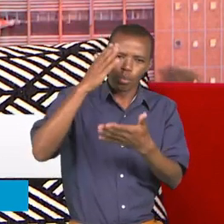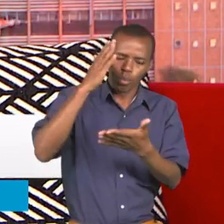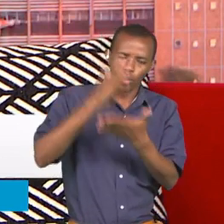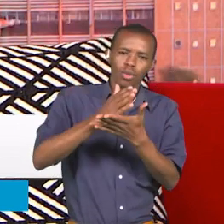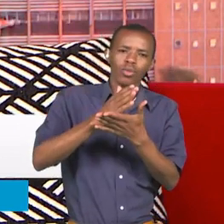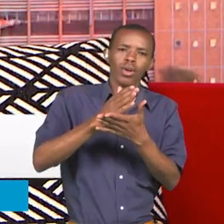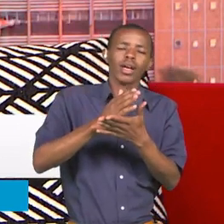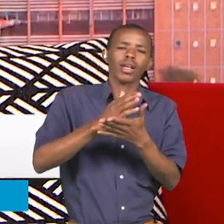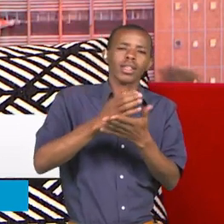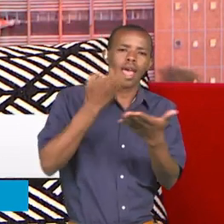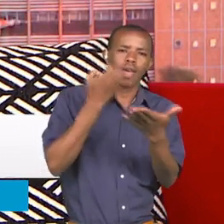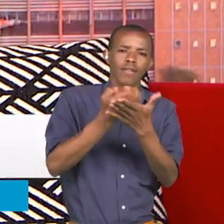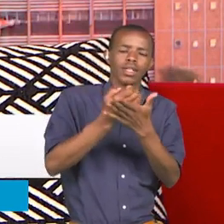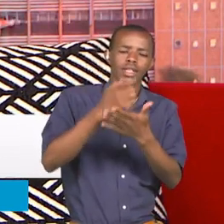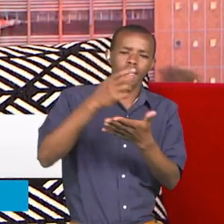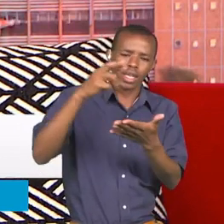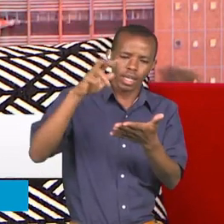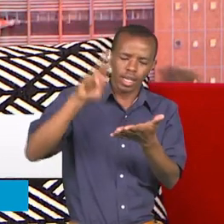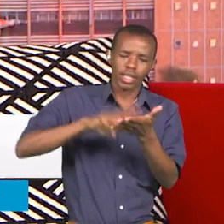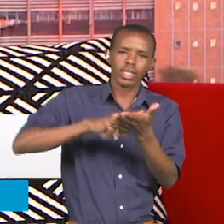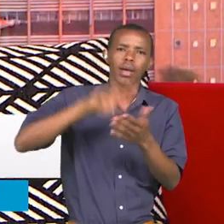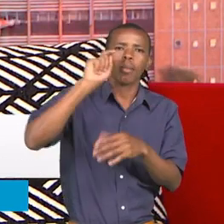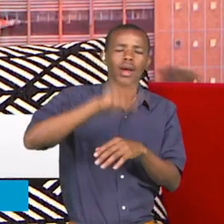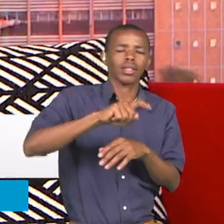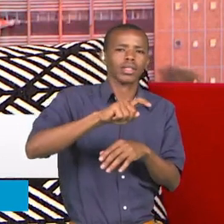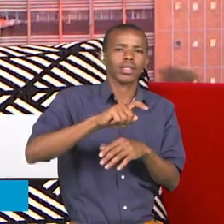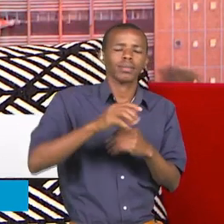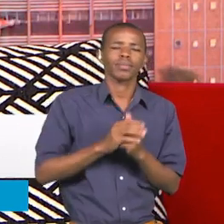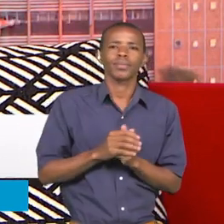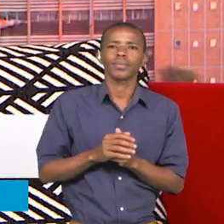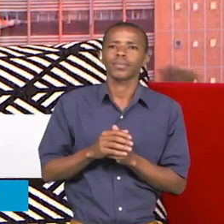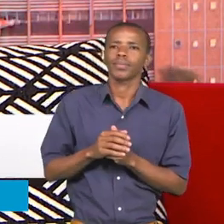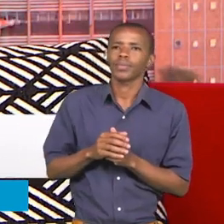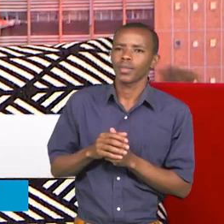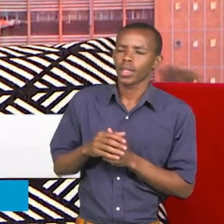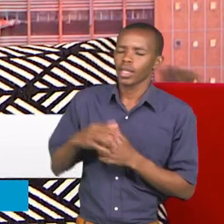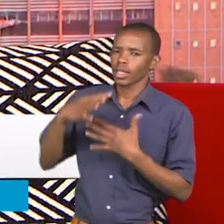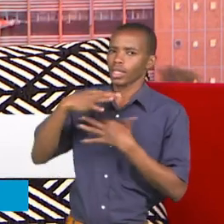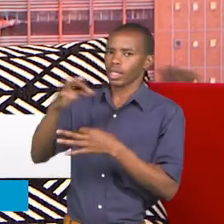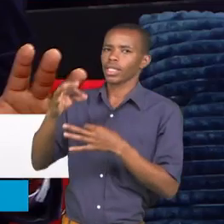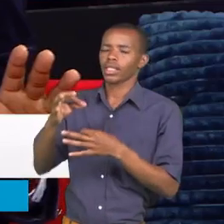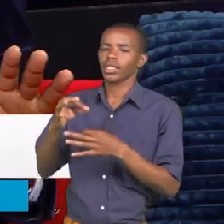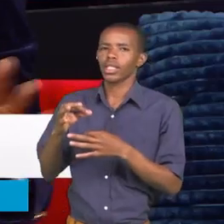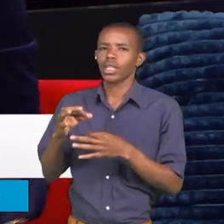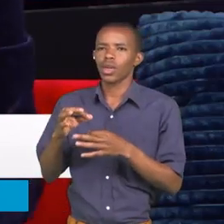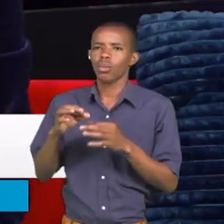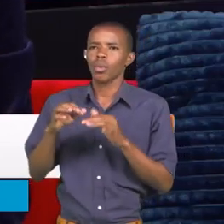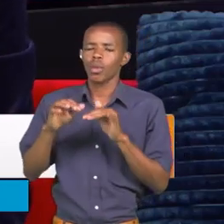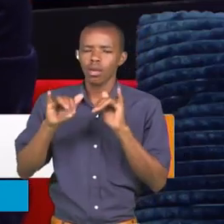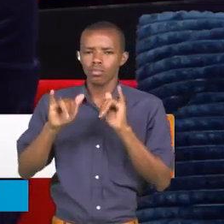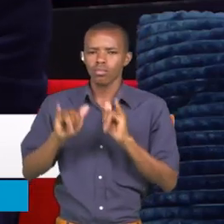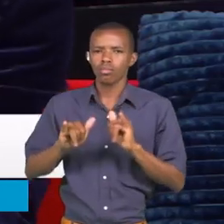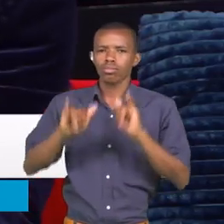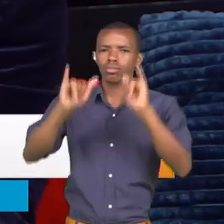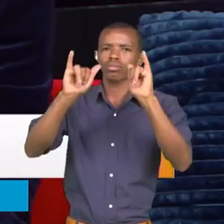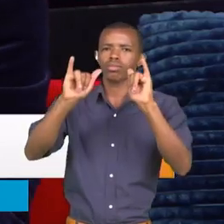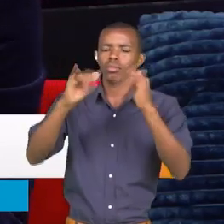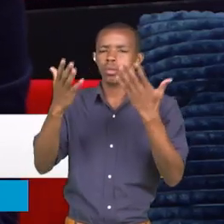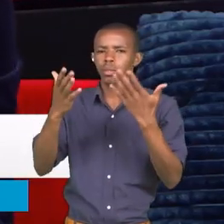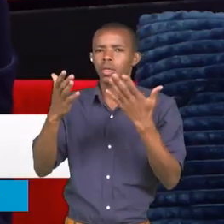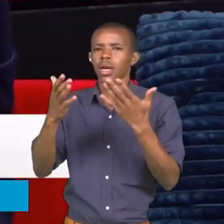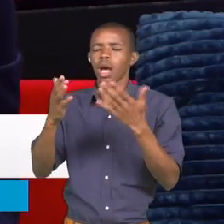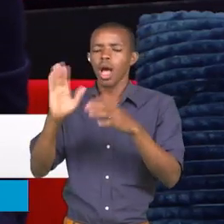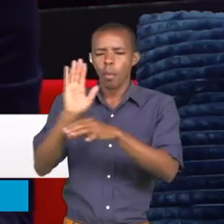need to register it. Okay, okay. So it's a different rendition. Okay. Yes. Okay, interesting, so, interesting. So no one gets into trouble, for example, when I take